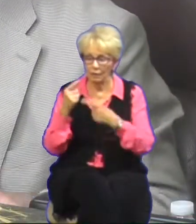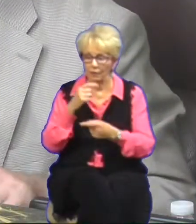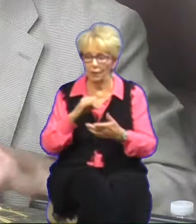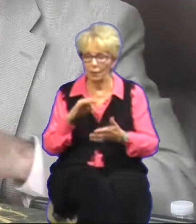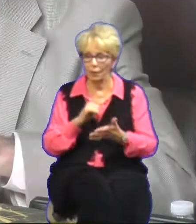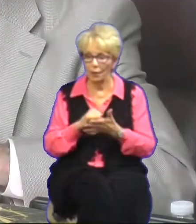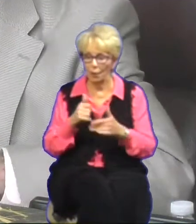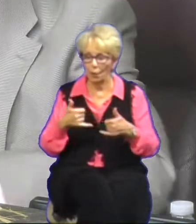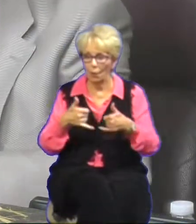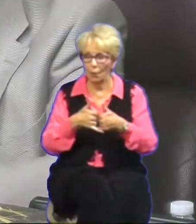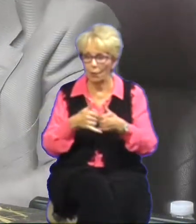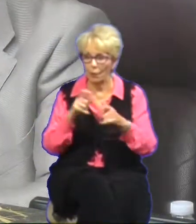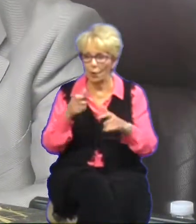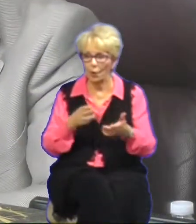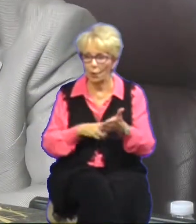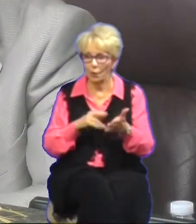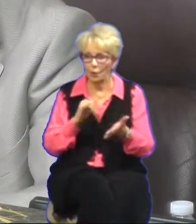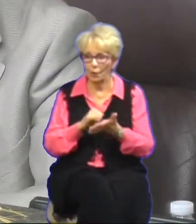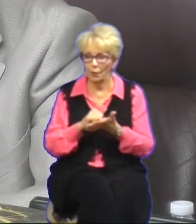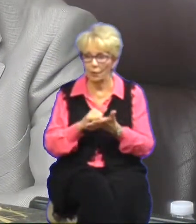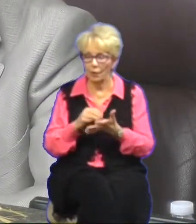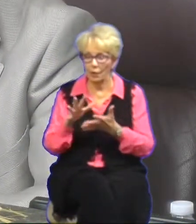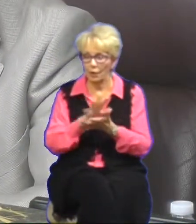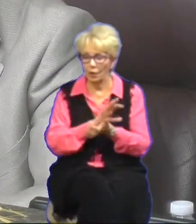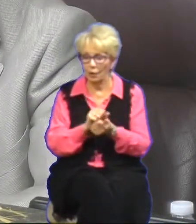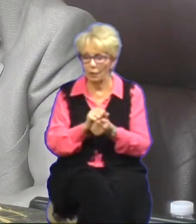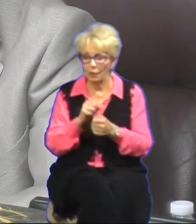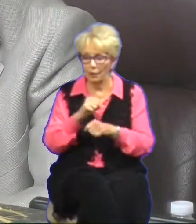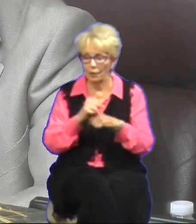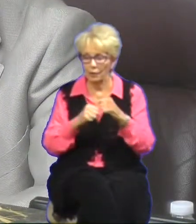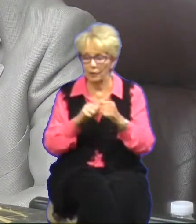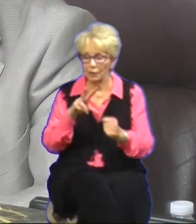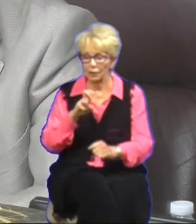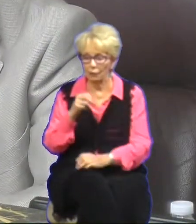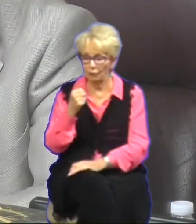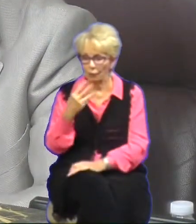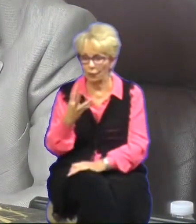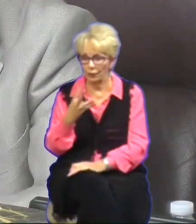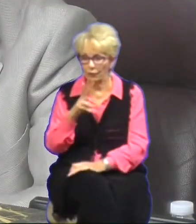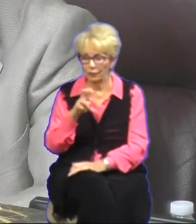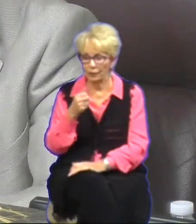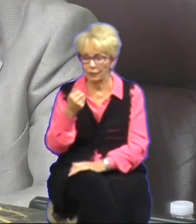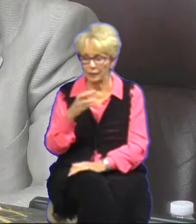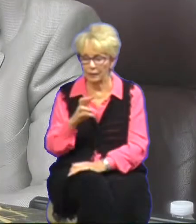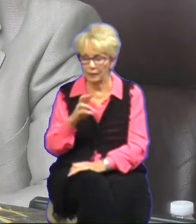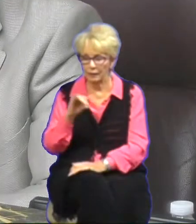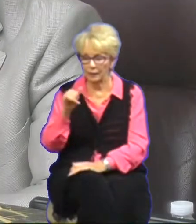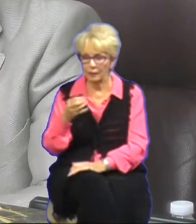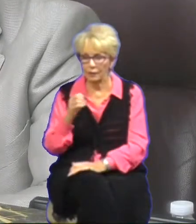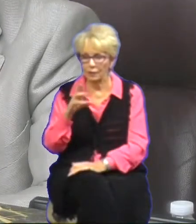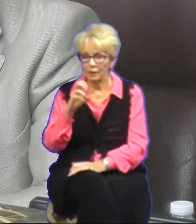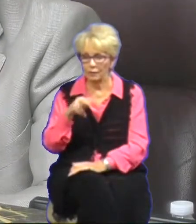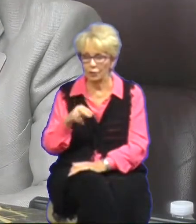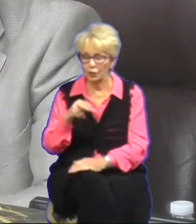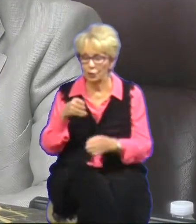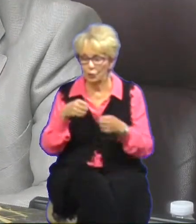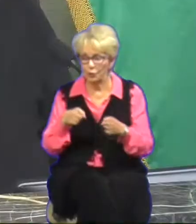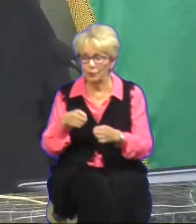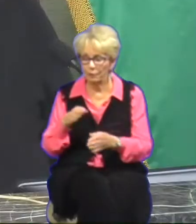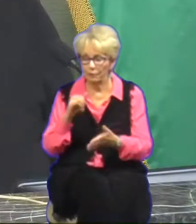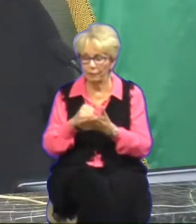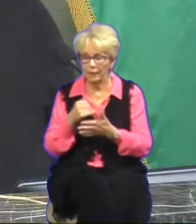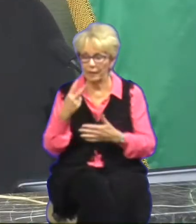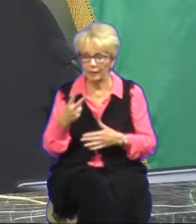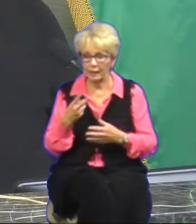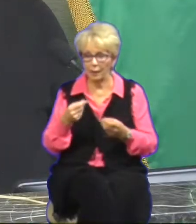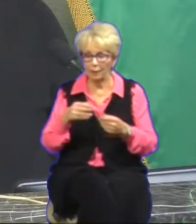of award of a contract for the demolition of structures at 214 and 216 Jefferson Street. Yes, these are